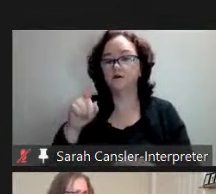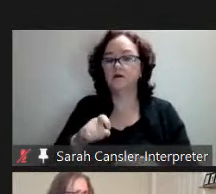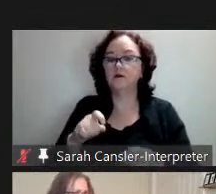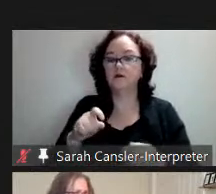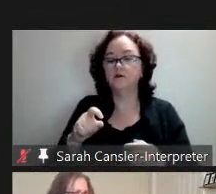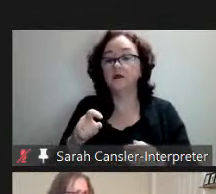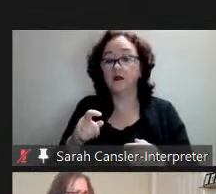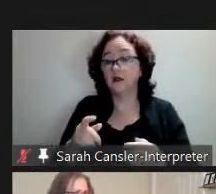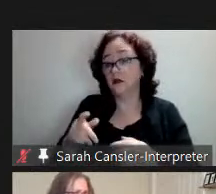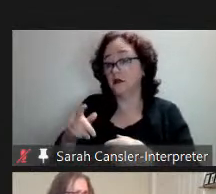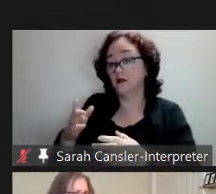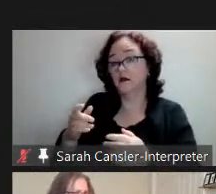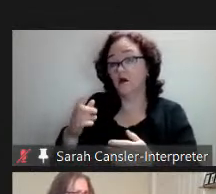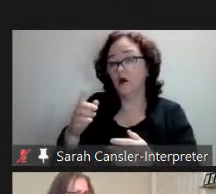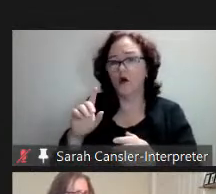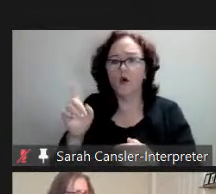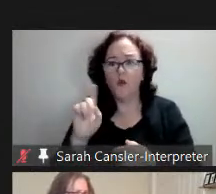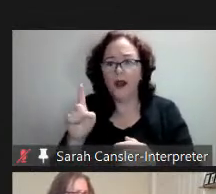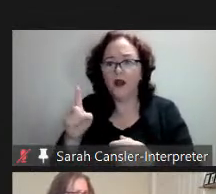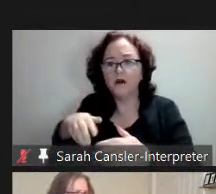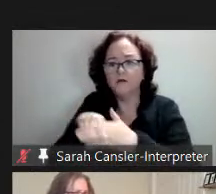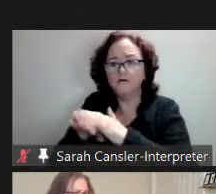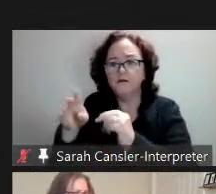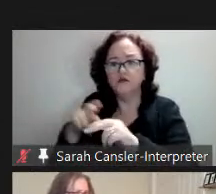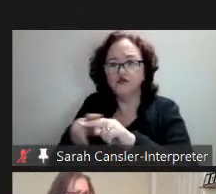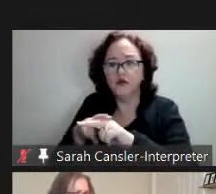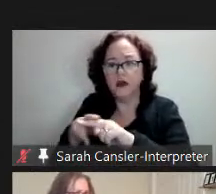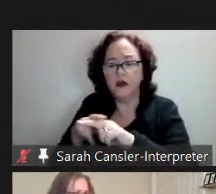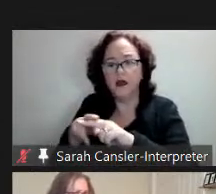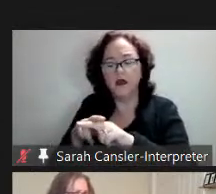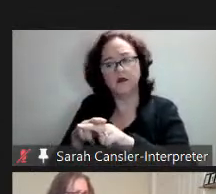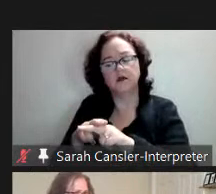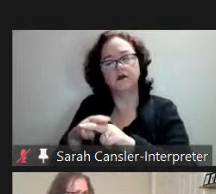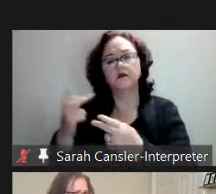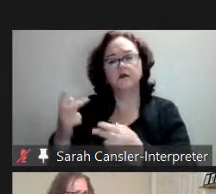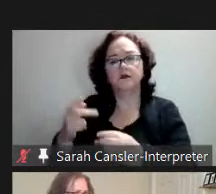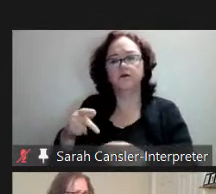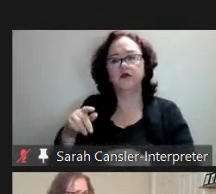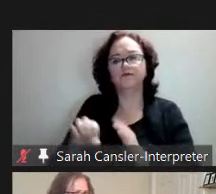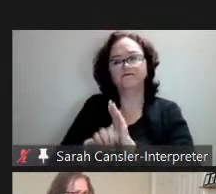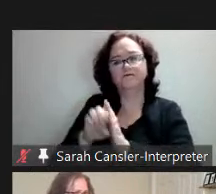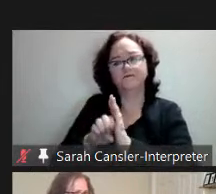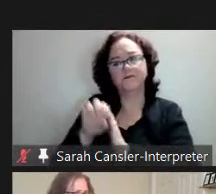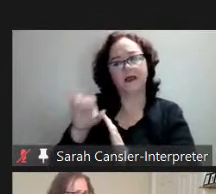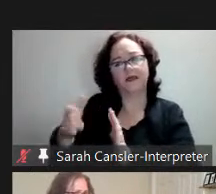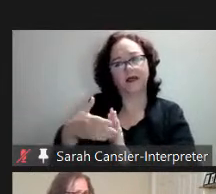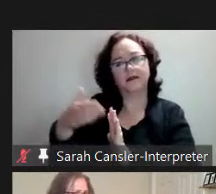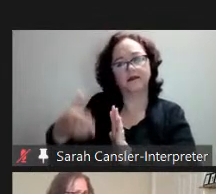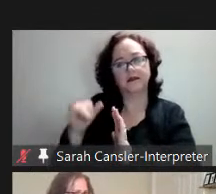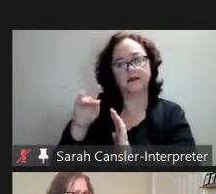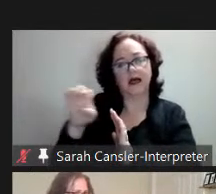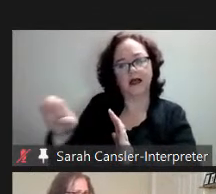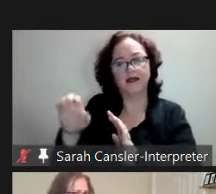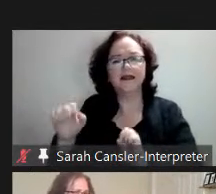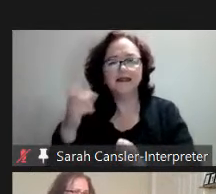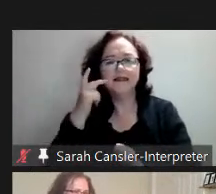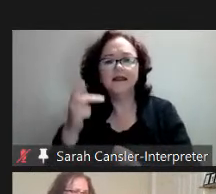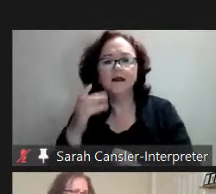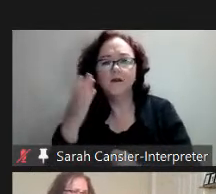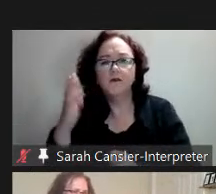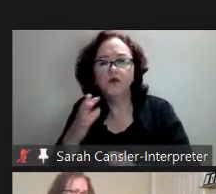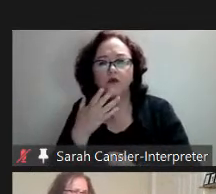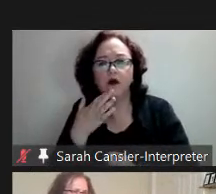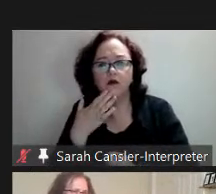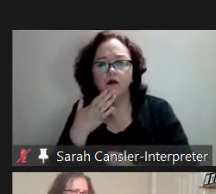boarding. You can see them here identified on the left side of the screen in blue. If you would like to move